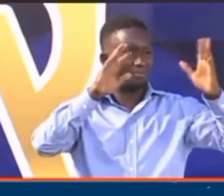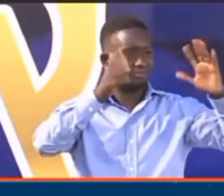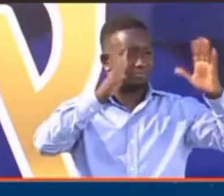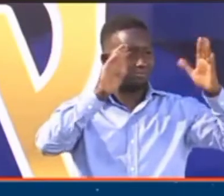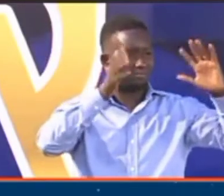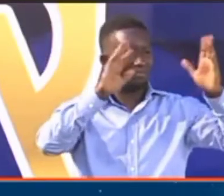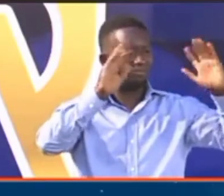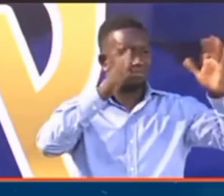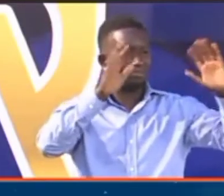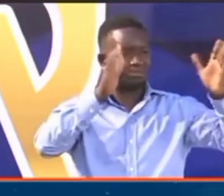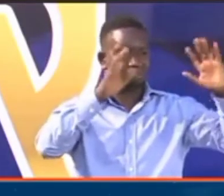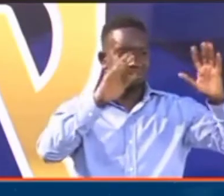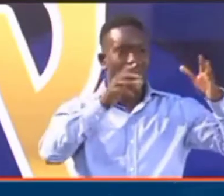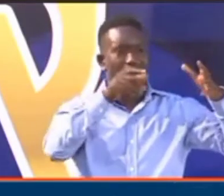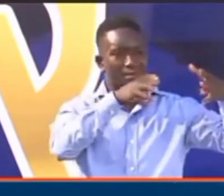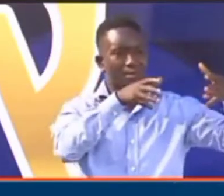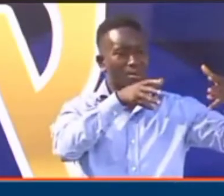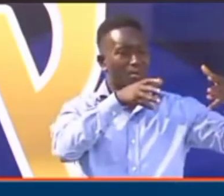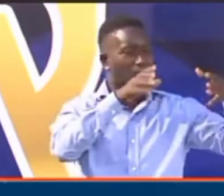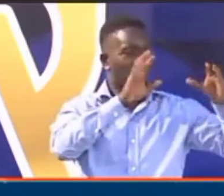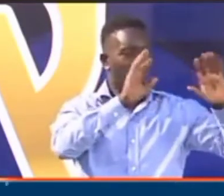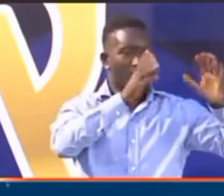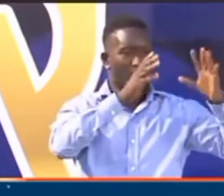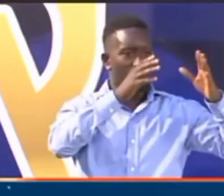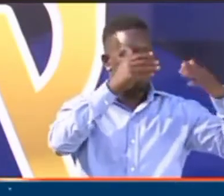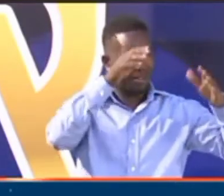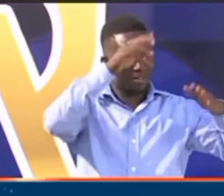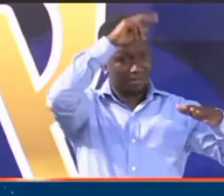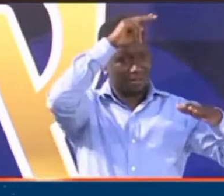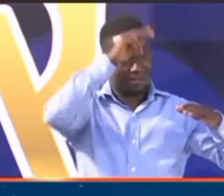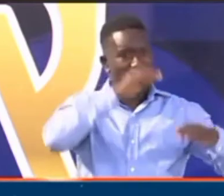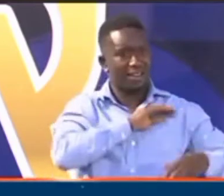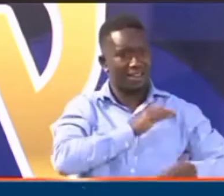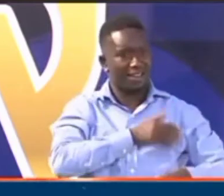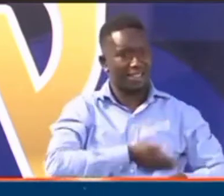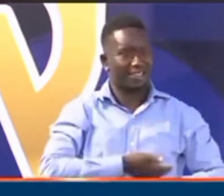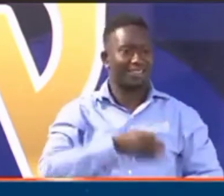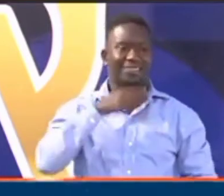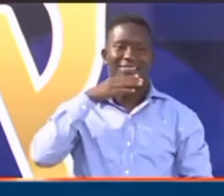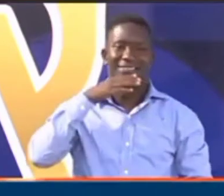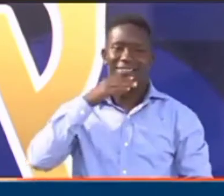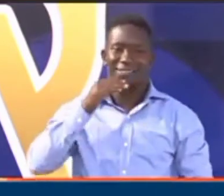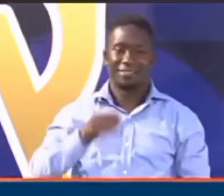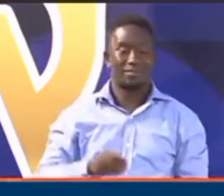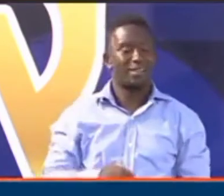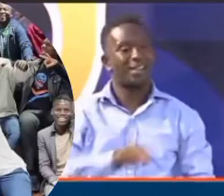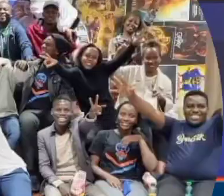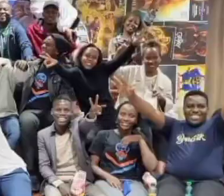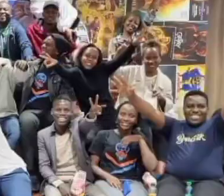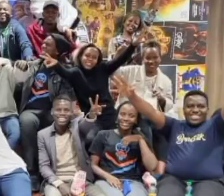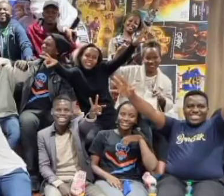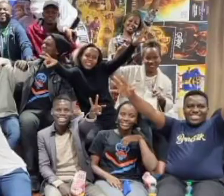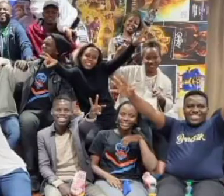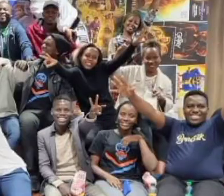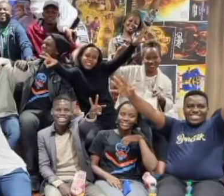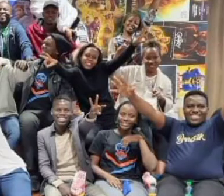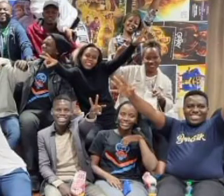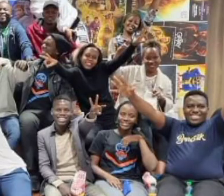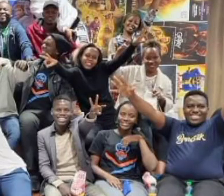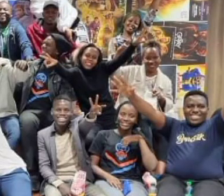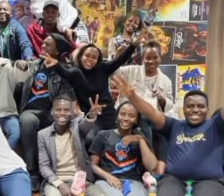year's cohort that is graduating. Ladies and gentlemen, the Media Challenge Initiative Fellowship.